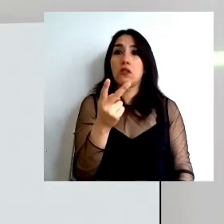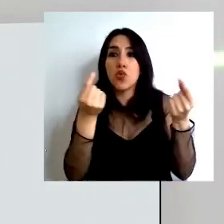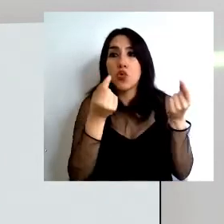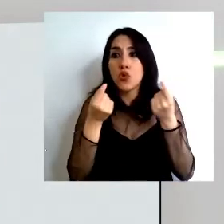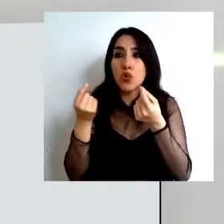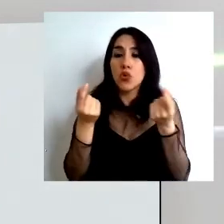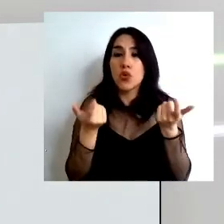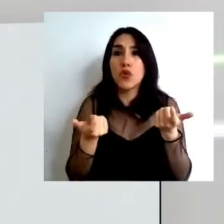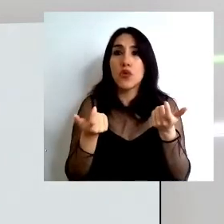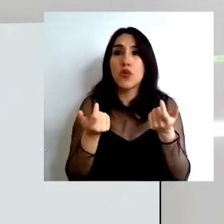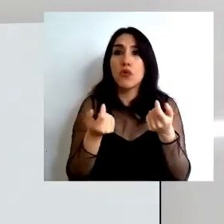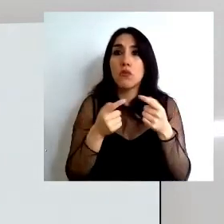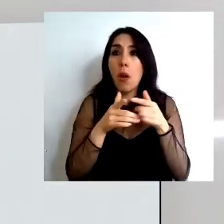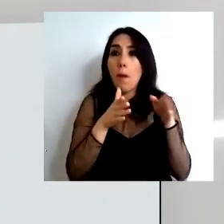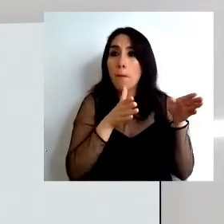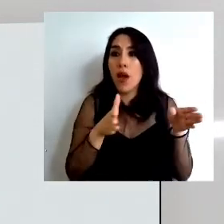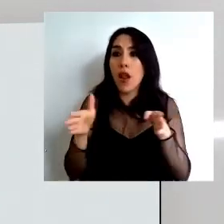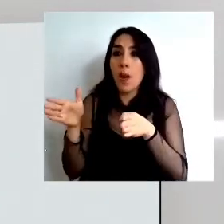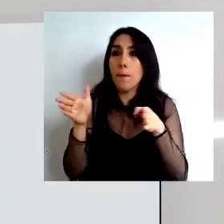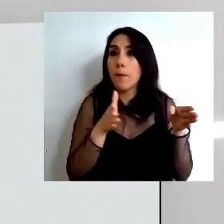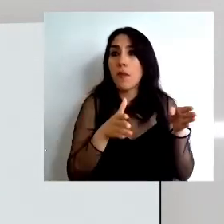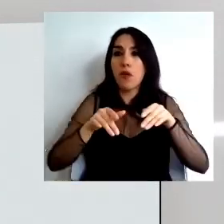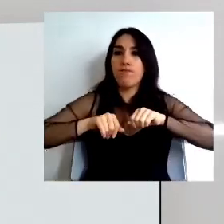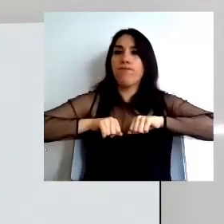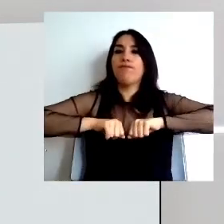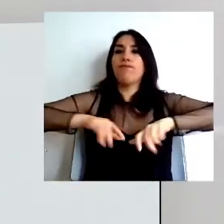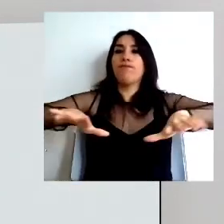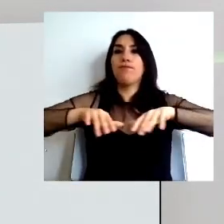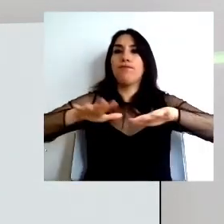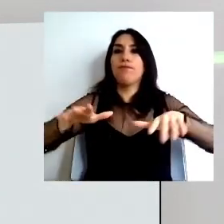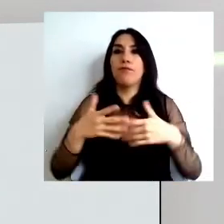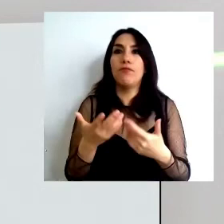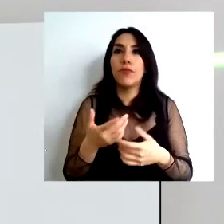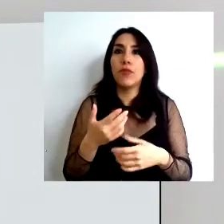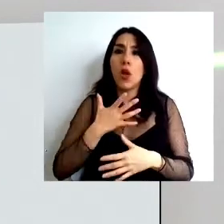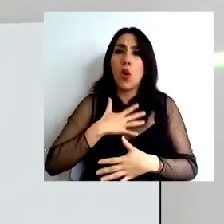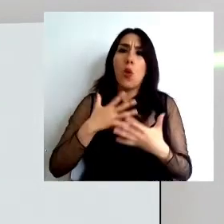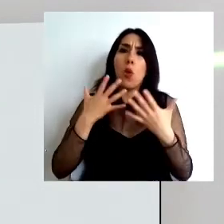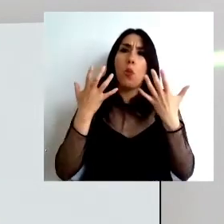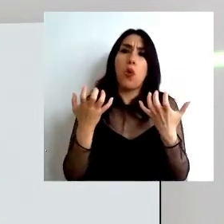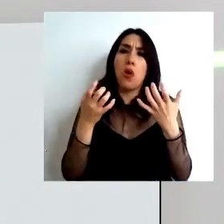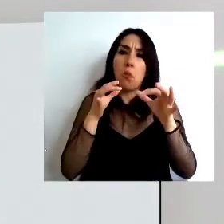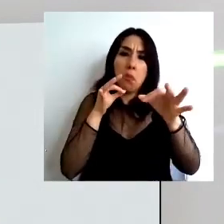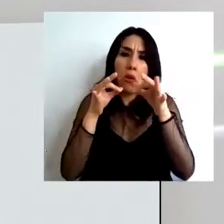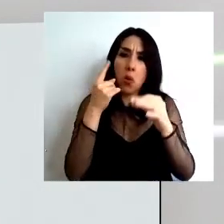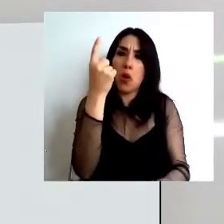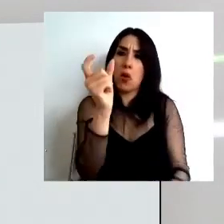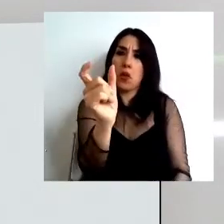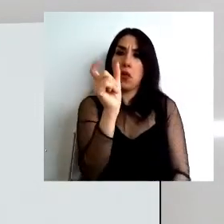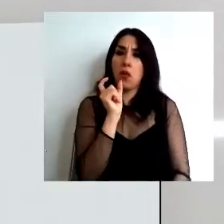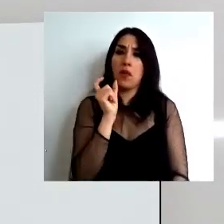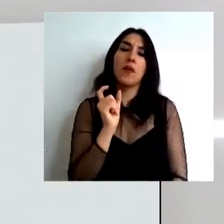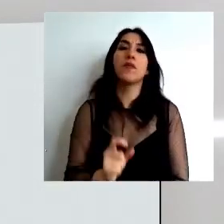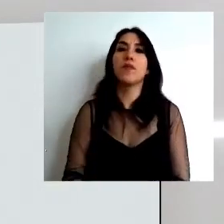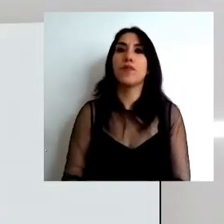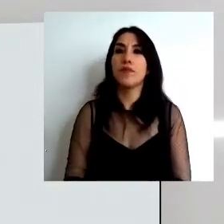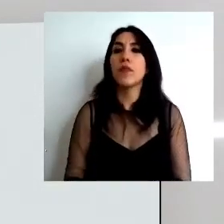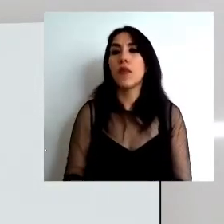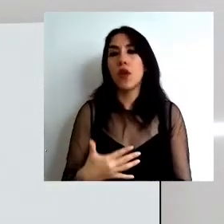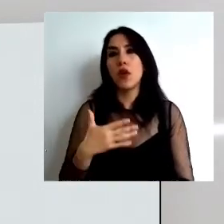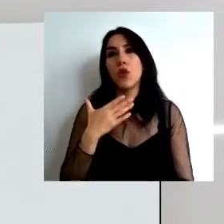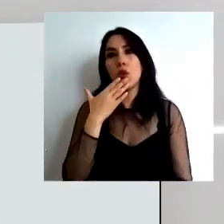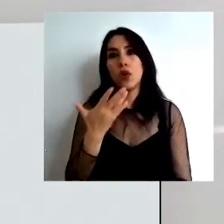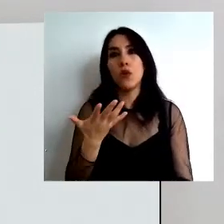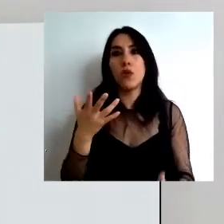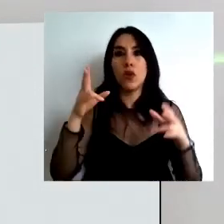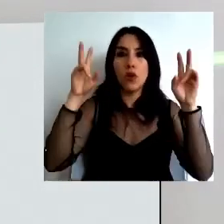Okay, so I think the term replication is a very interesting term for our discussion now, because at the